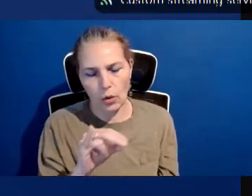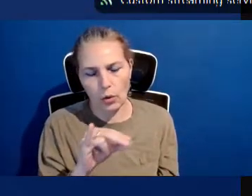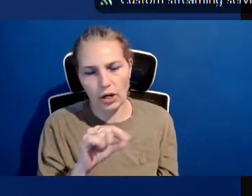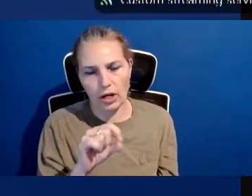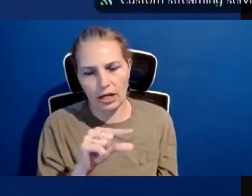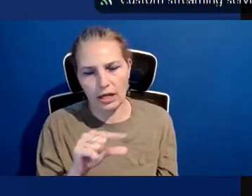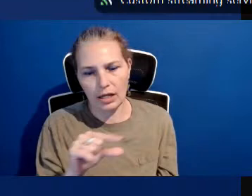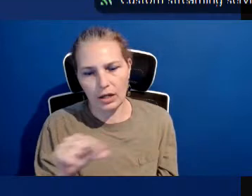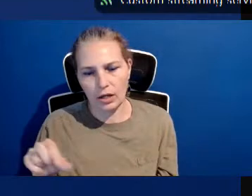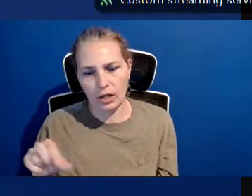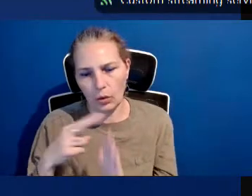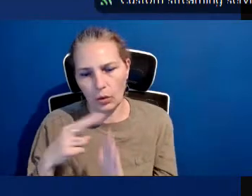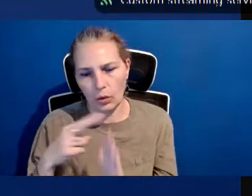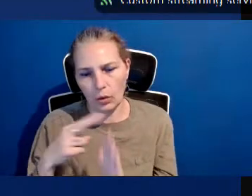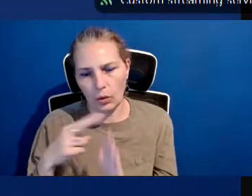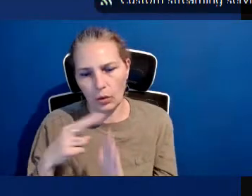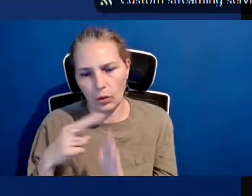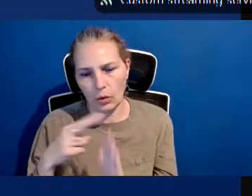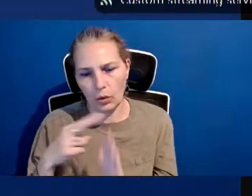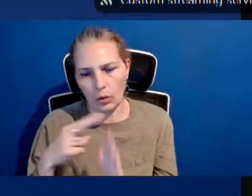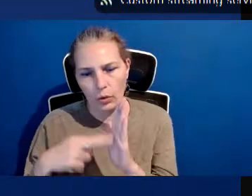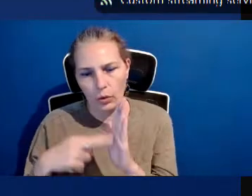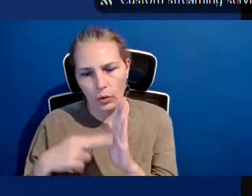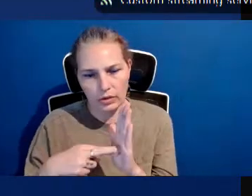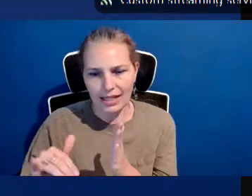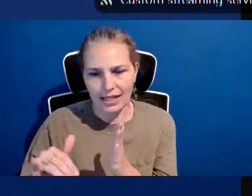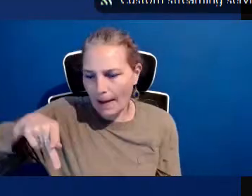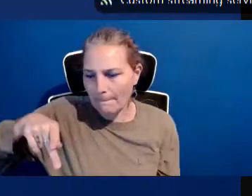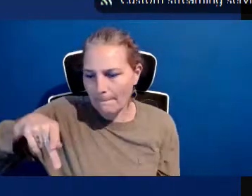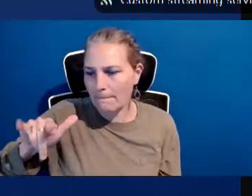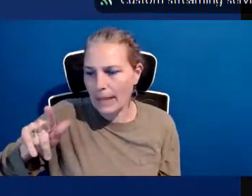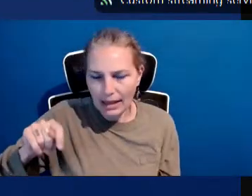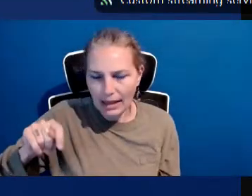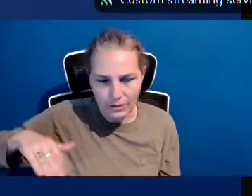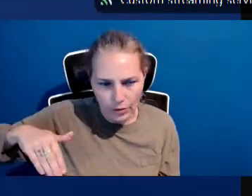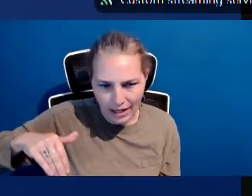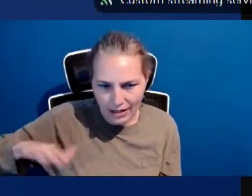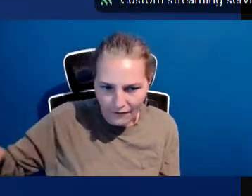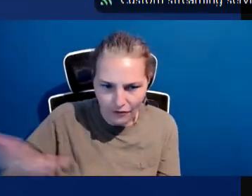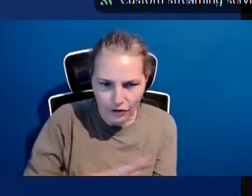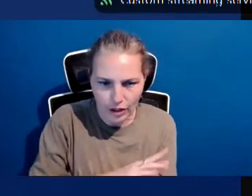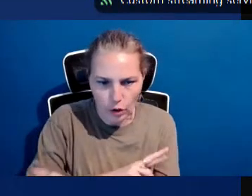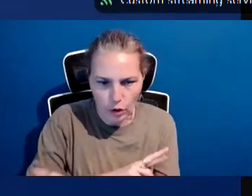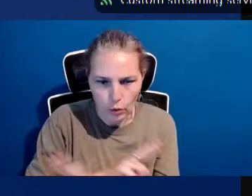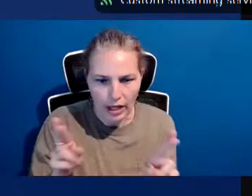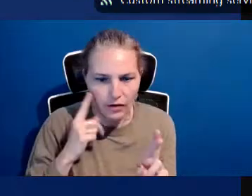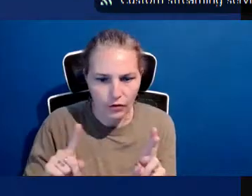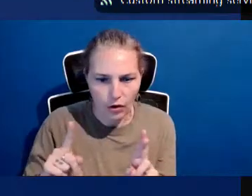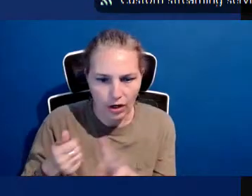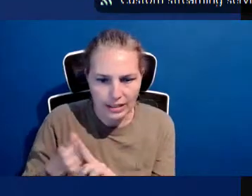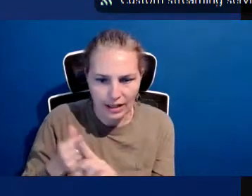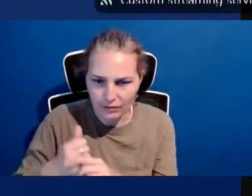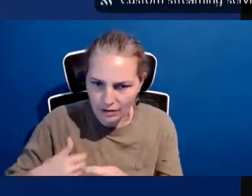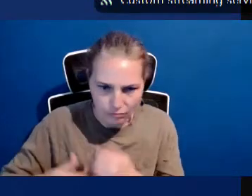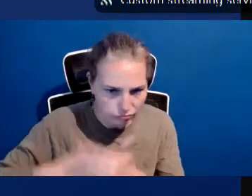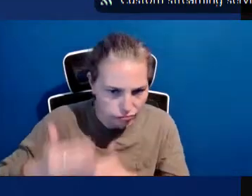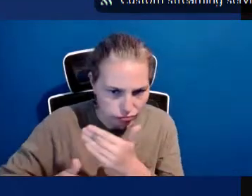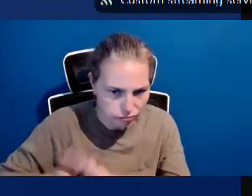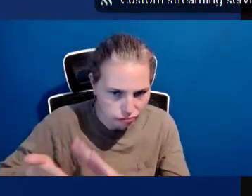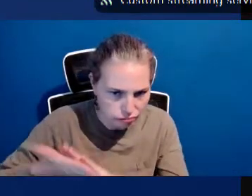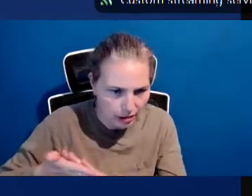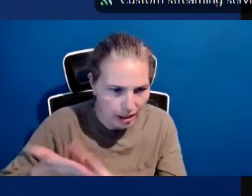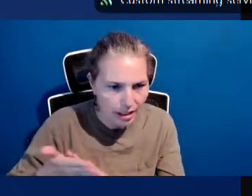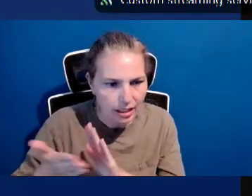it's not quite ready to work on its own, so to speak. So the results are being reviewed by a planner at